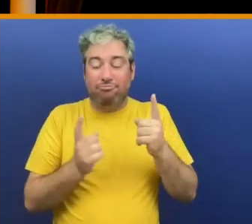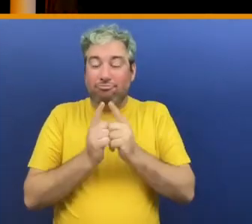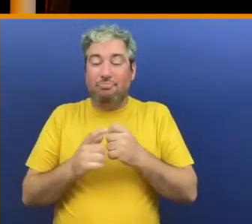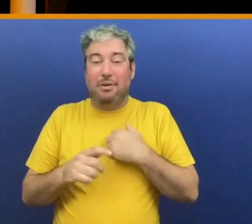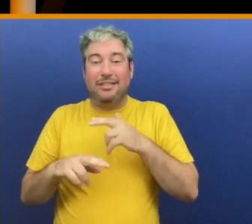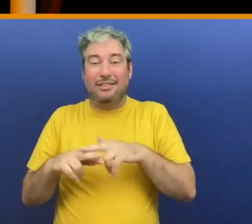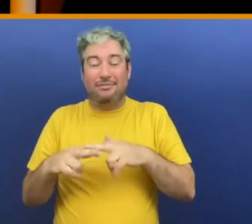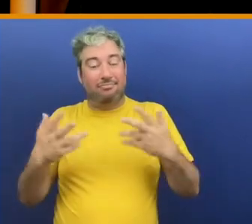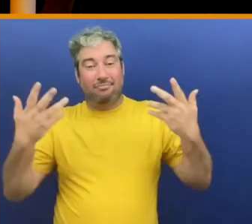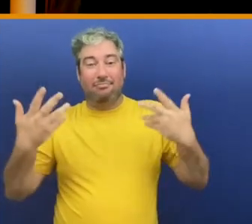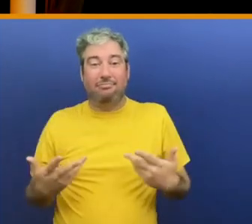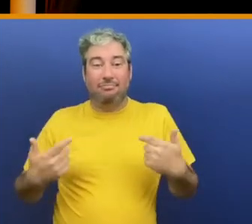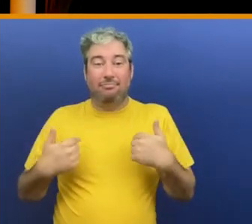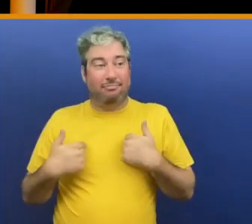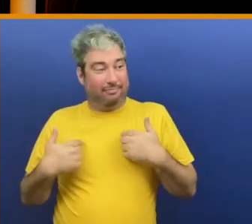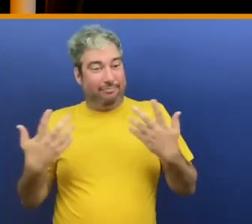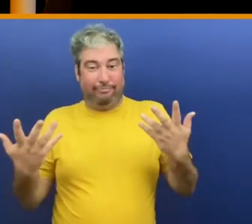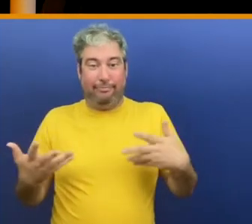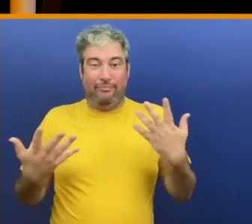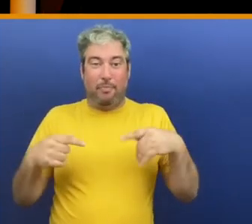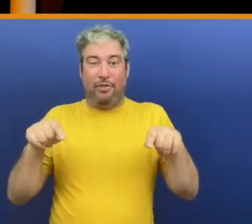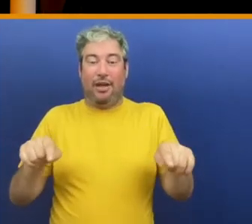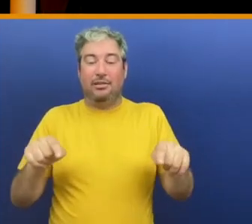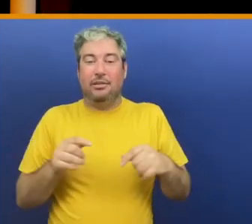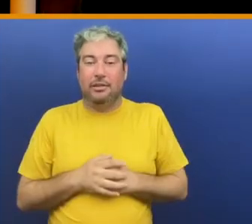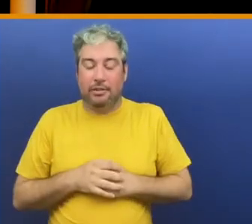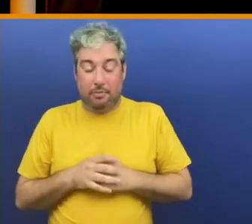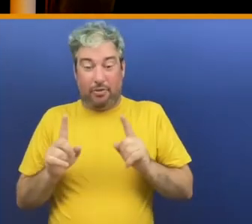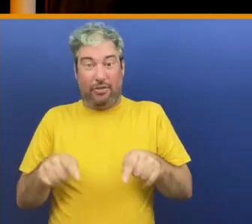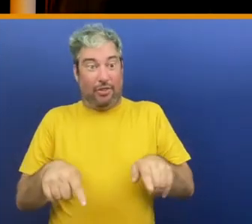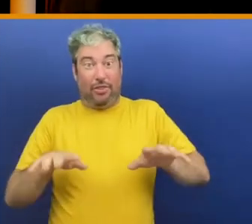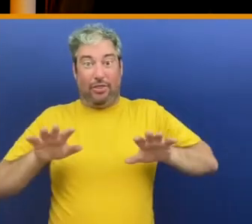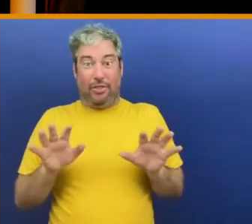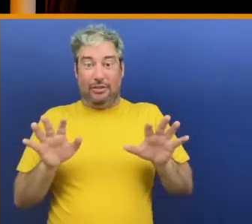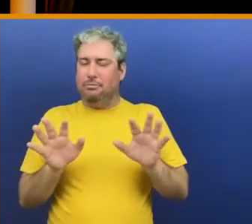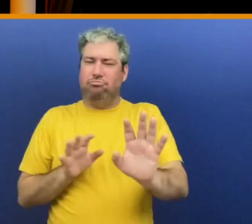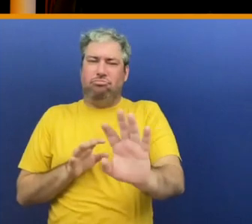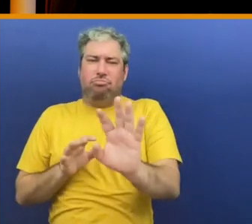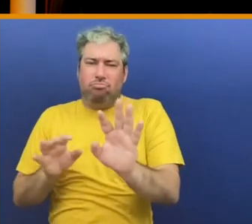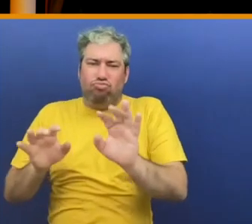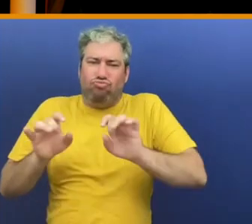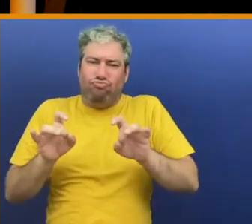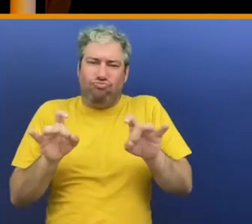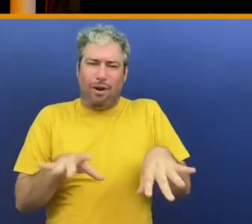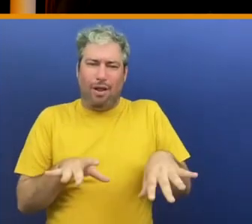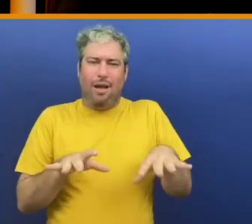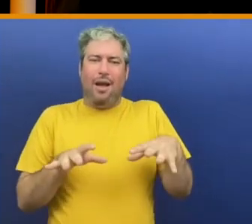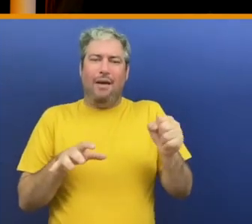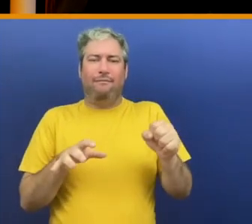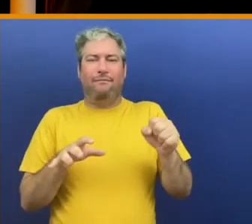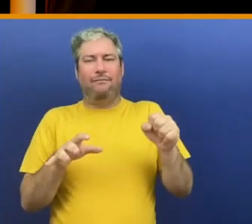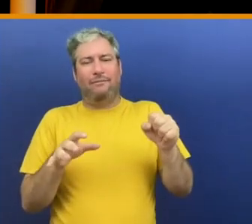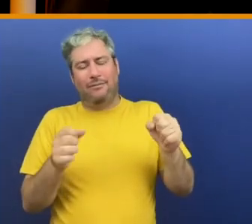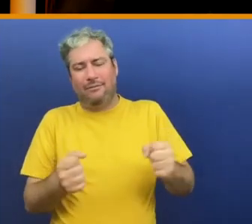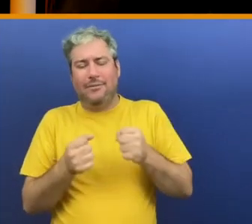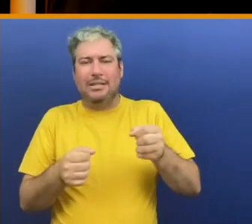not only that. Australia is a scientific powerhouse, just like the United Kingdom is a scientific powerhouse. And free trade